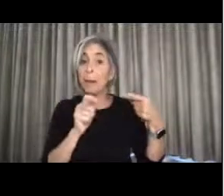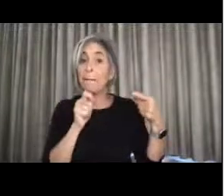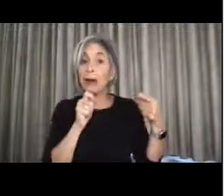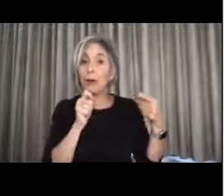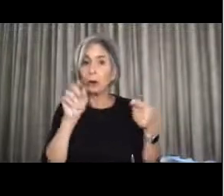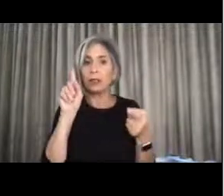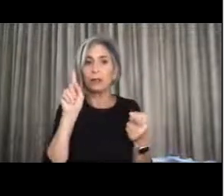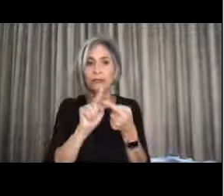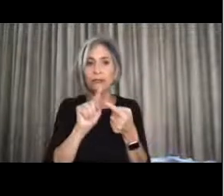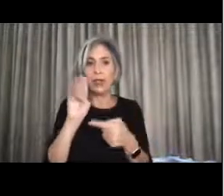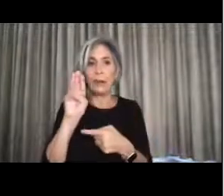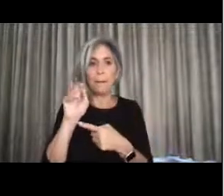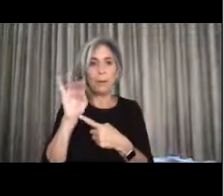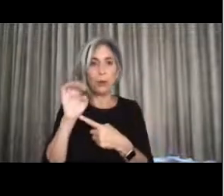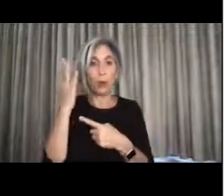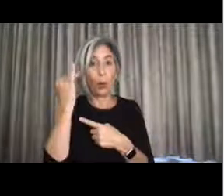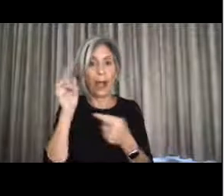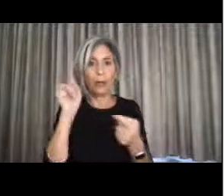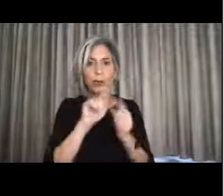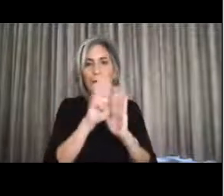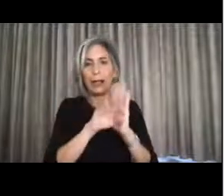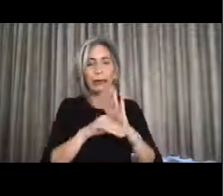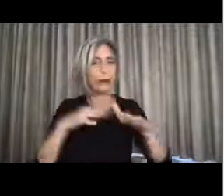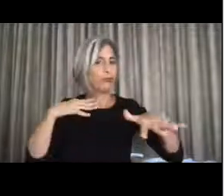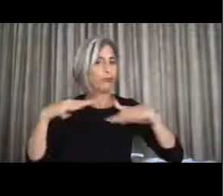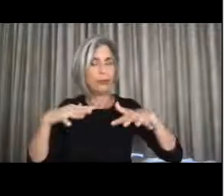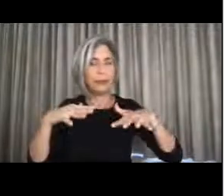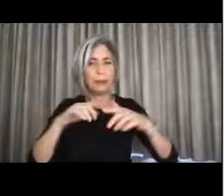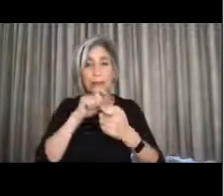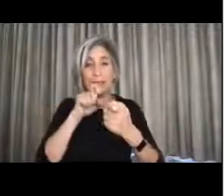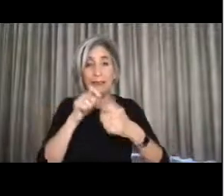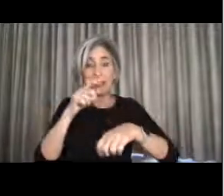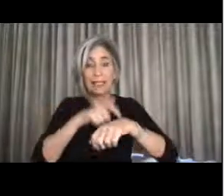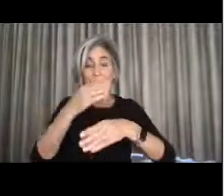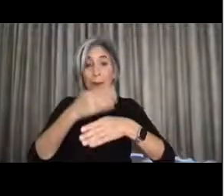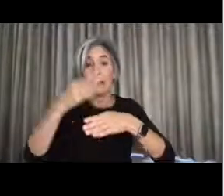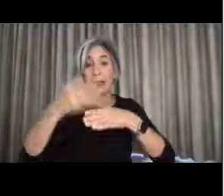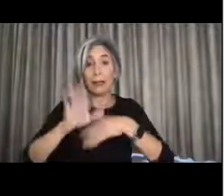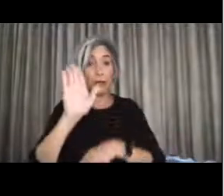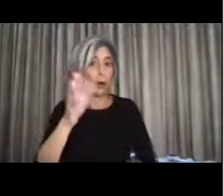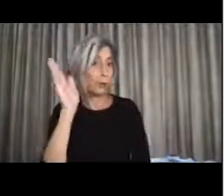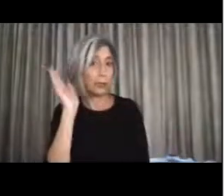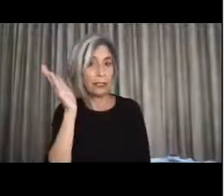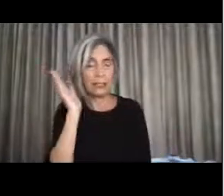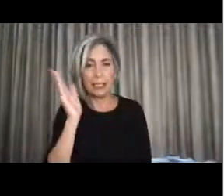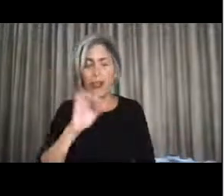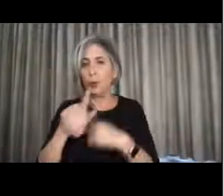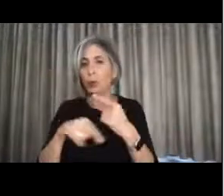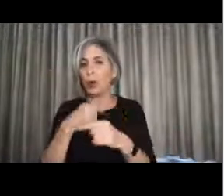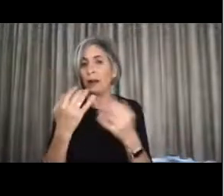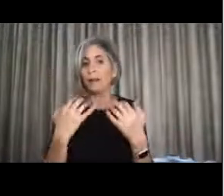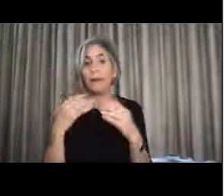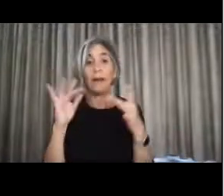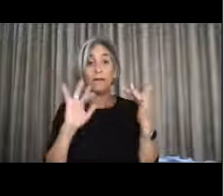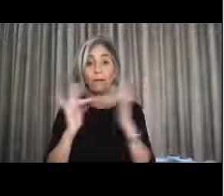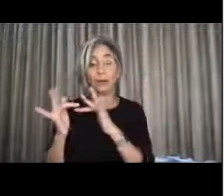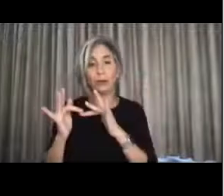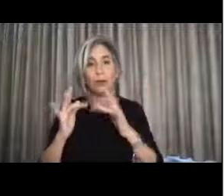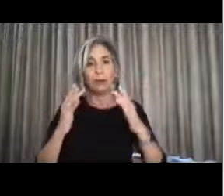to reduce background noise. There will be specific time at the end of your presentation when virtual audience members can